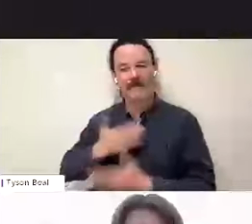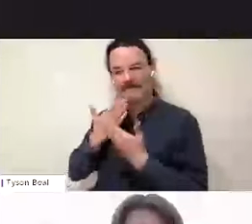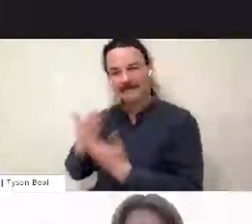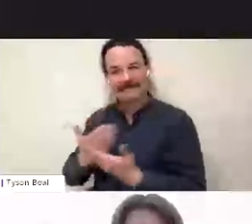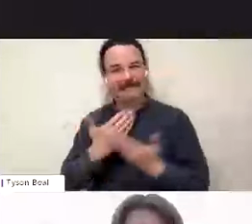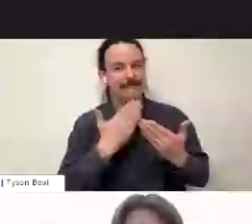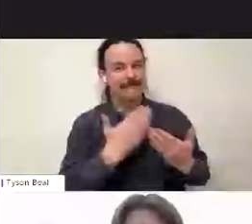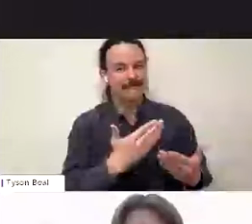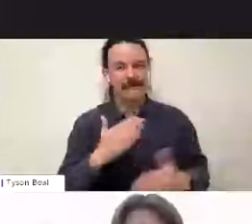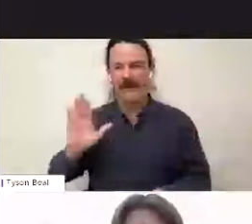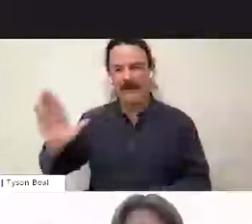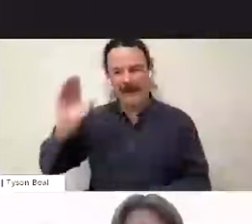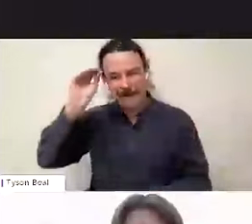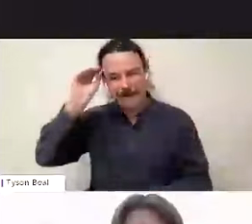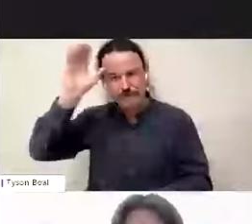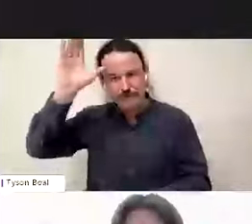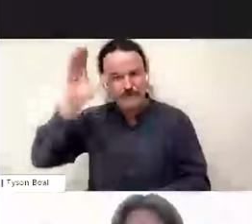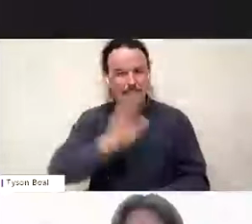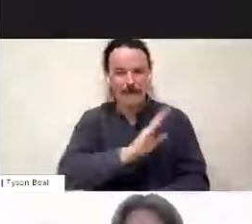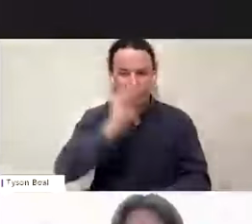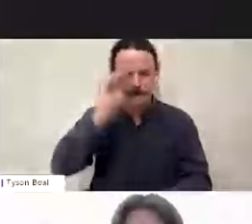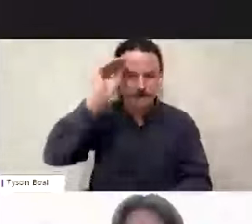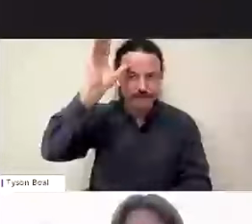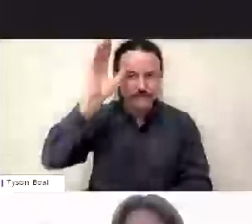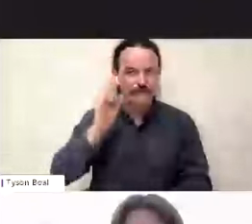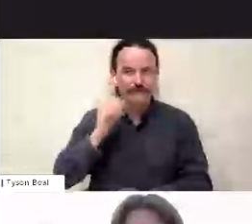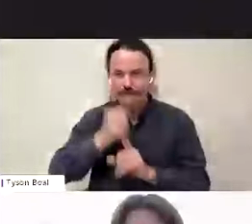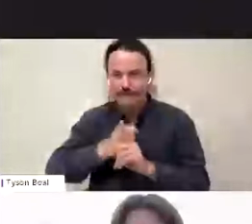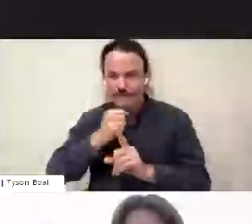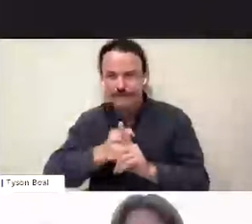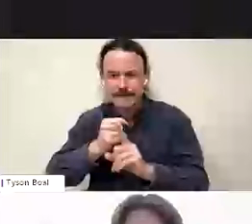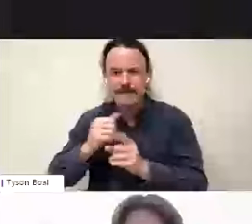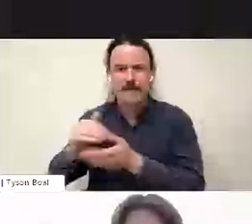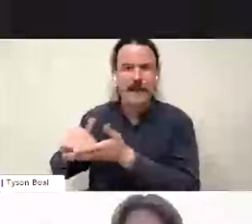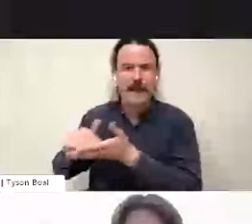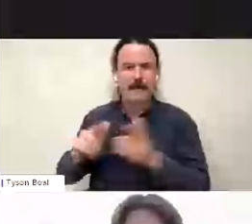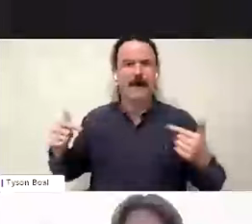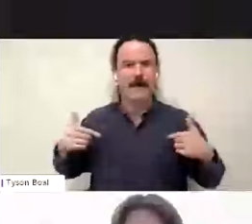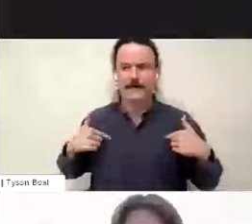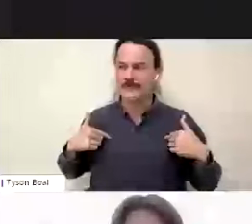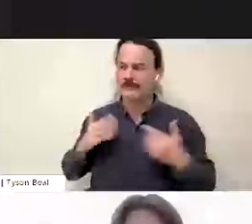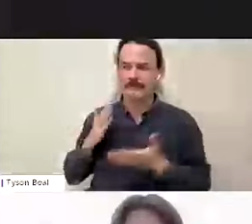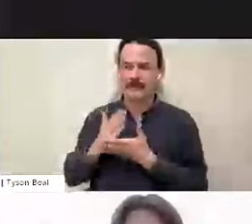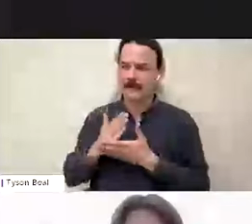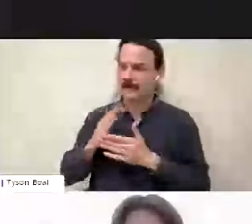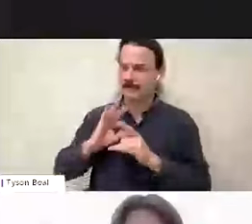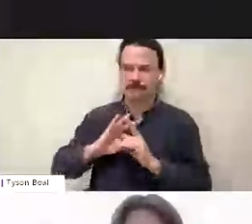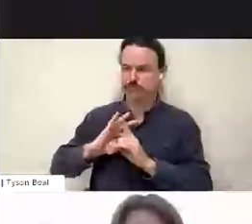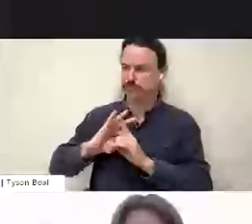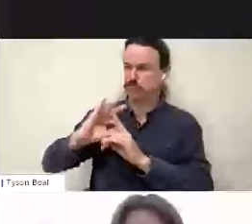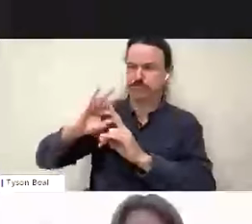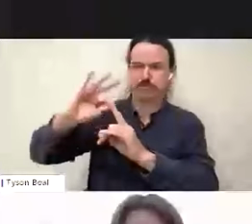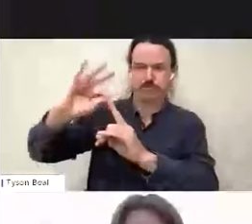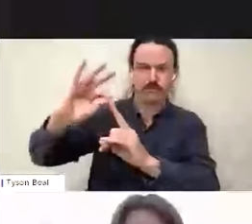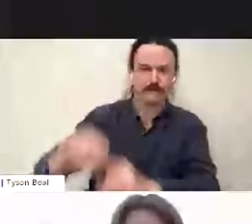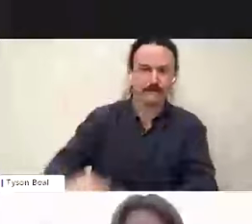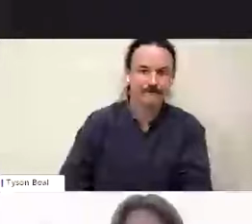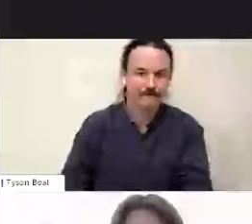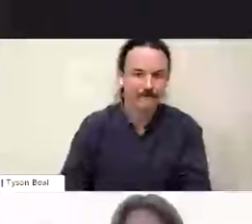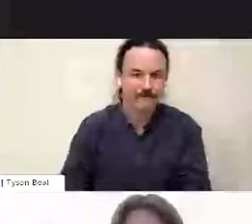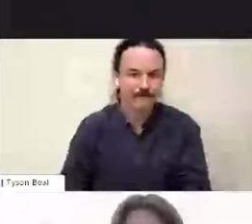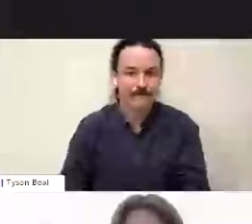in getting us to where we are today. I wanted to sort of have today's presentation as a bit of a call